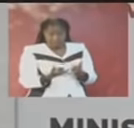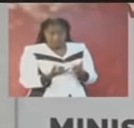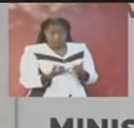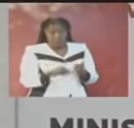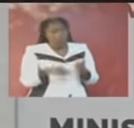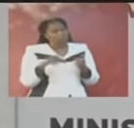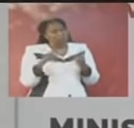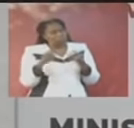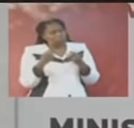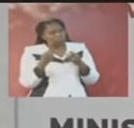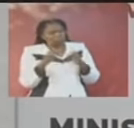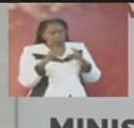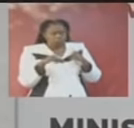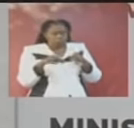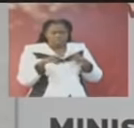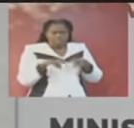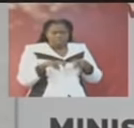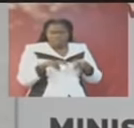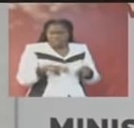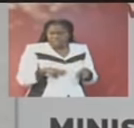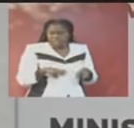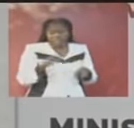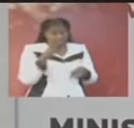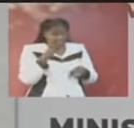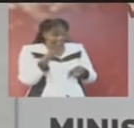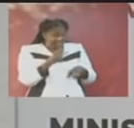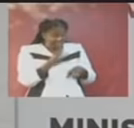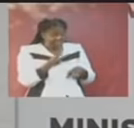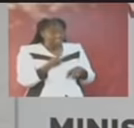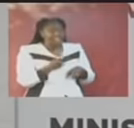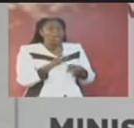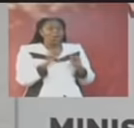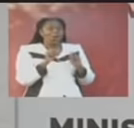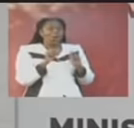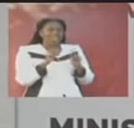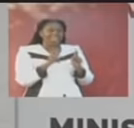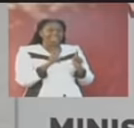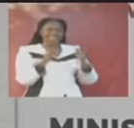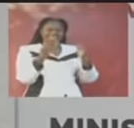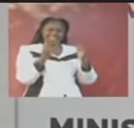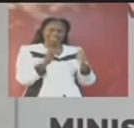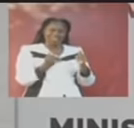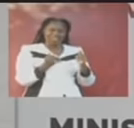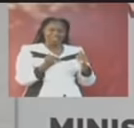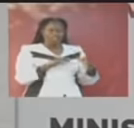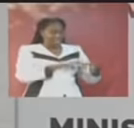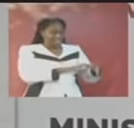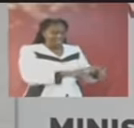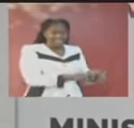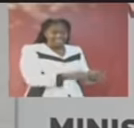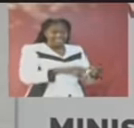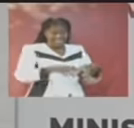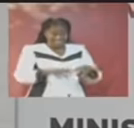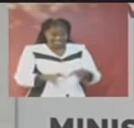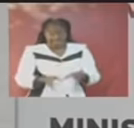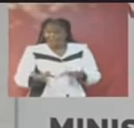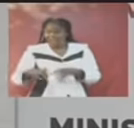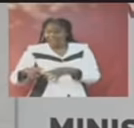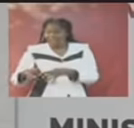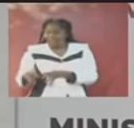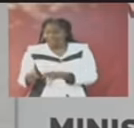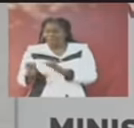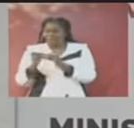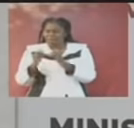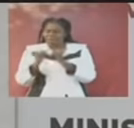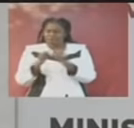we see that the cases coming from clusters outweigh the ones coming from communities significantly, we also look